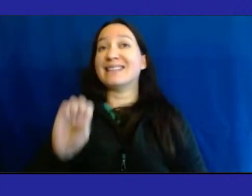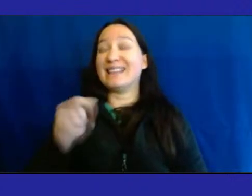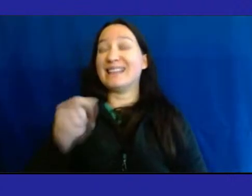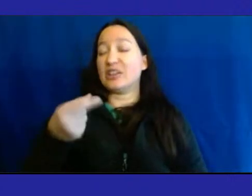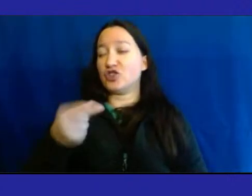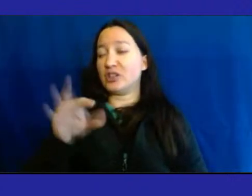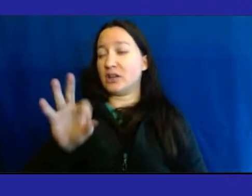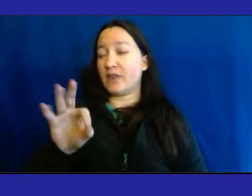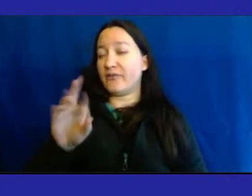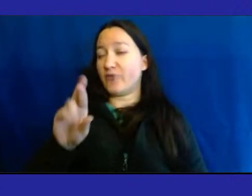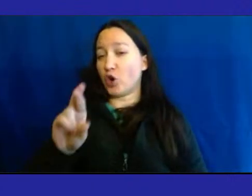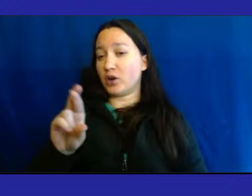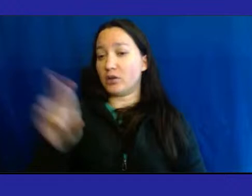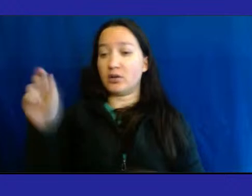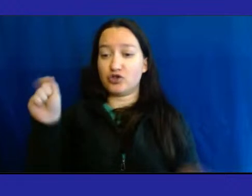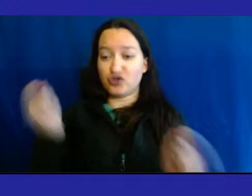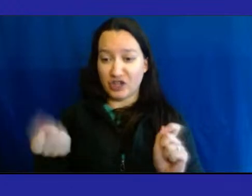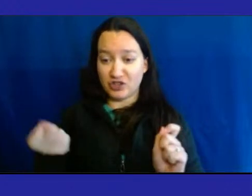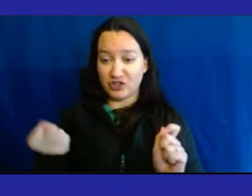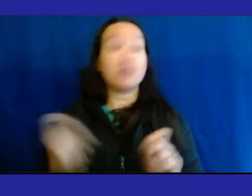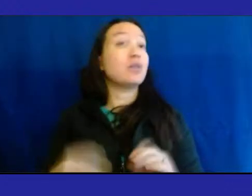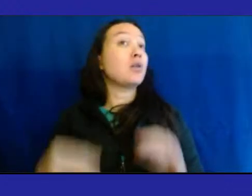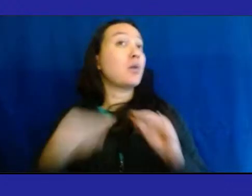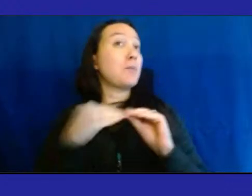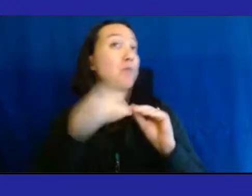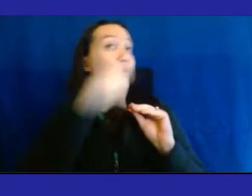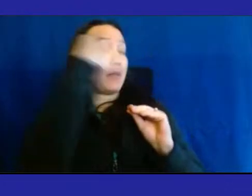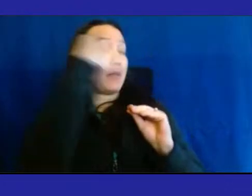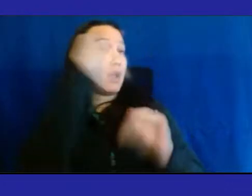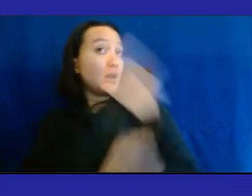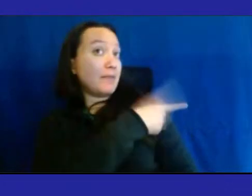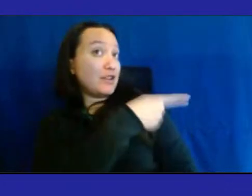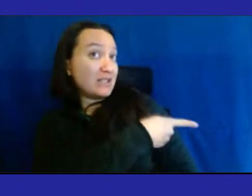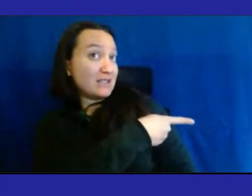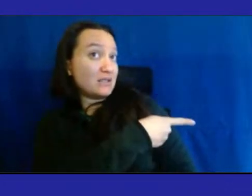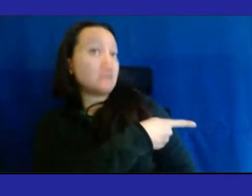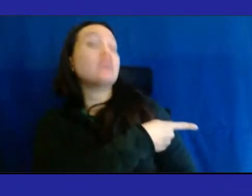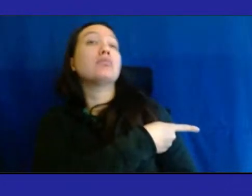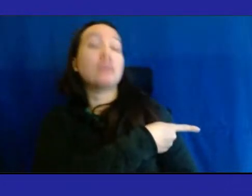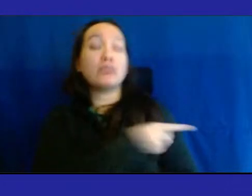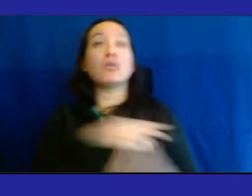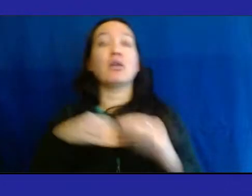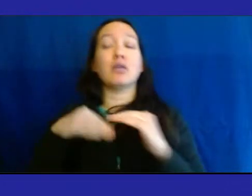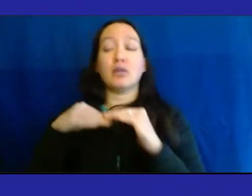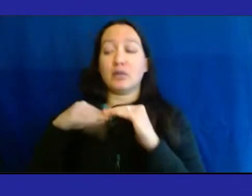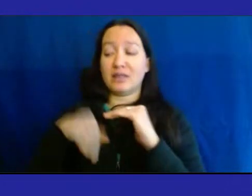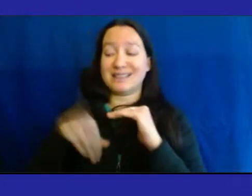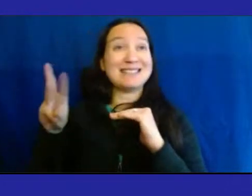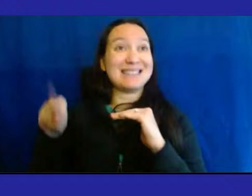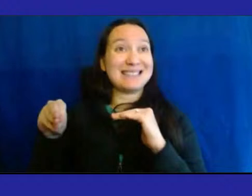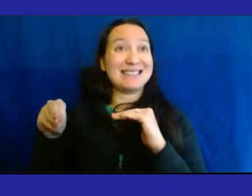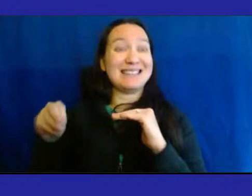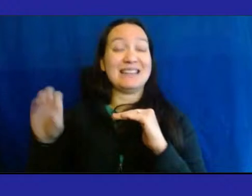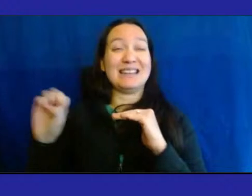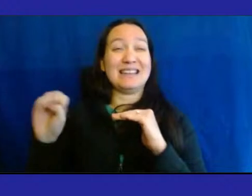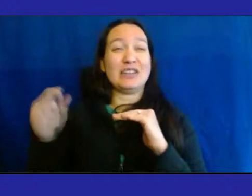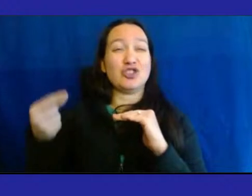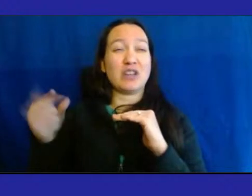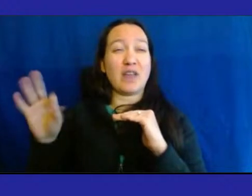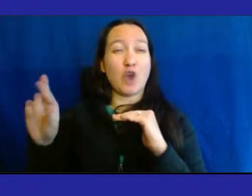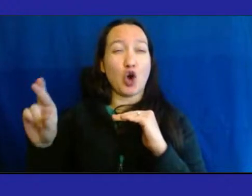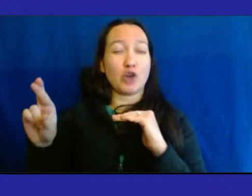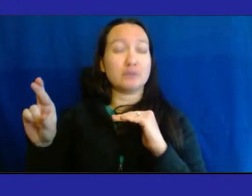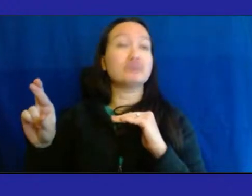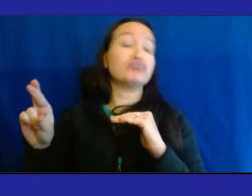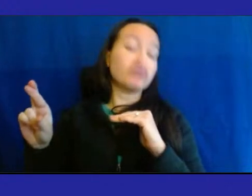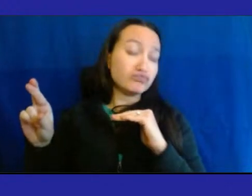was associated with more Black patients who had an EGFR less than 60, meaning an EGFR that